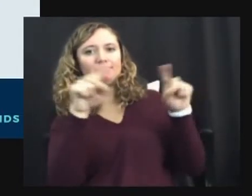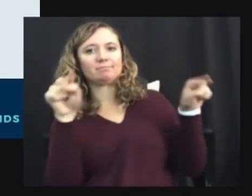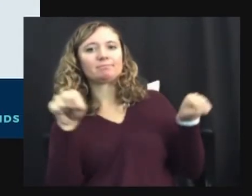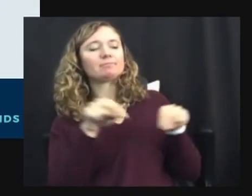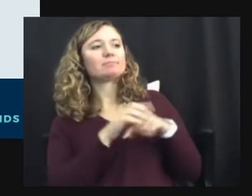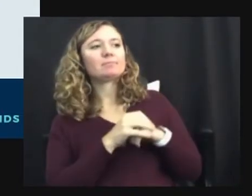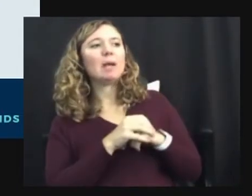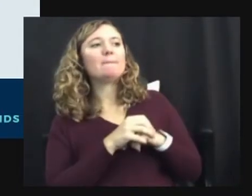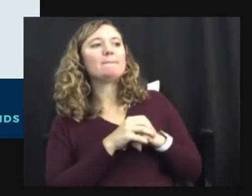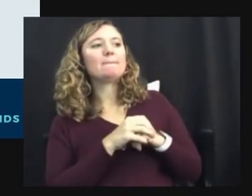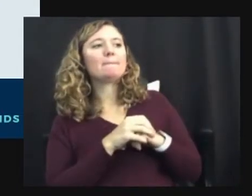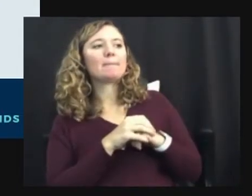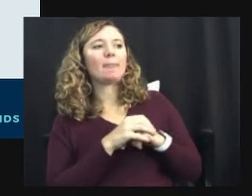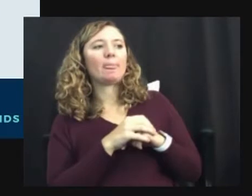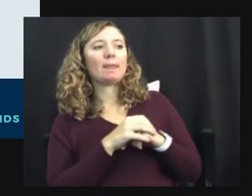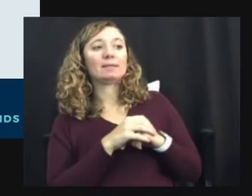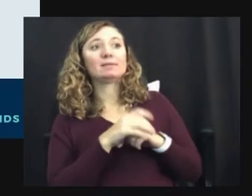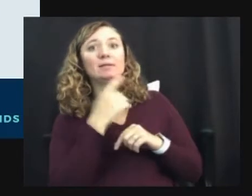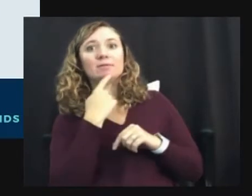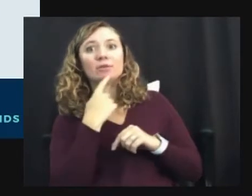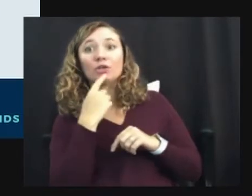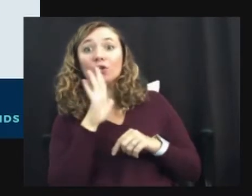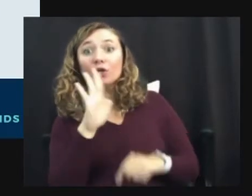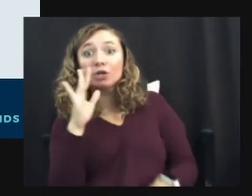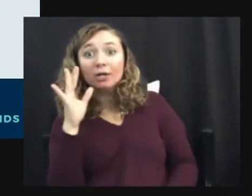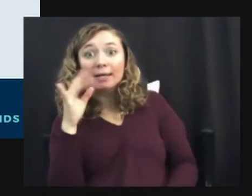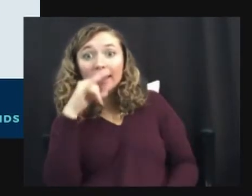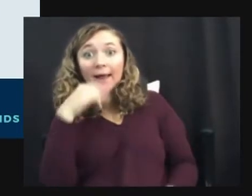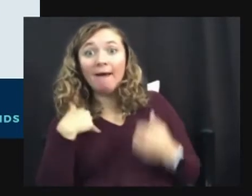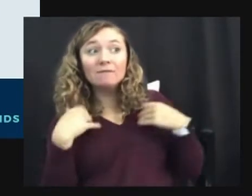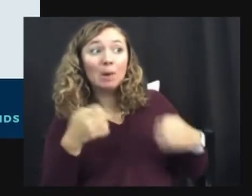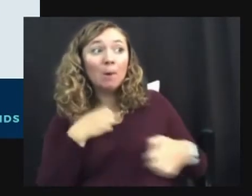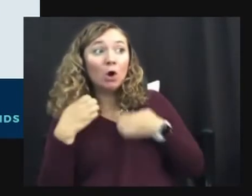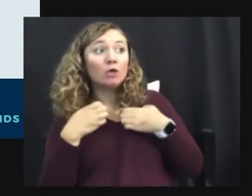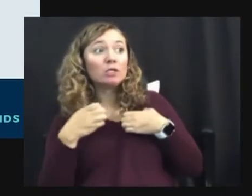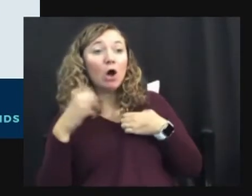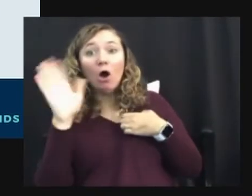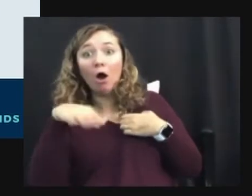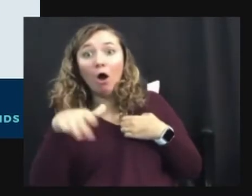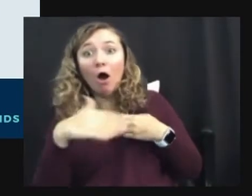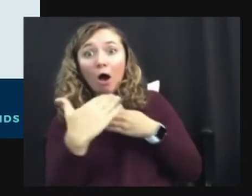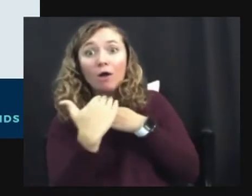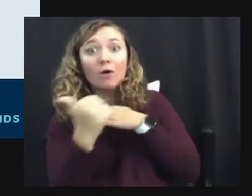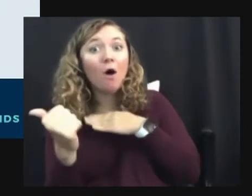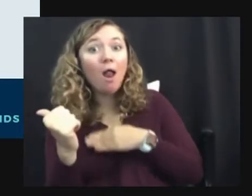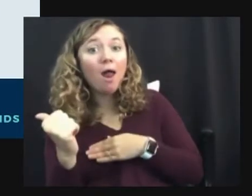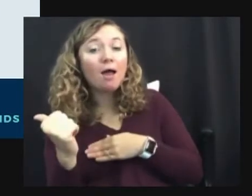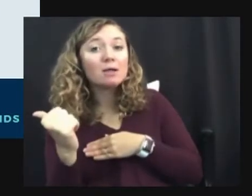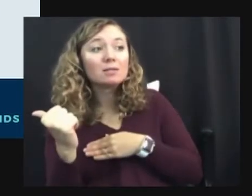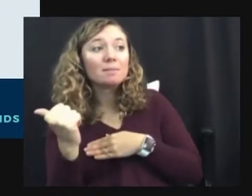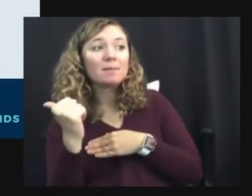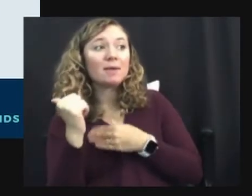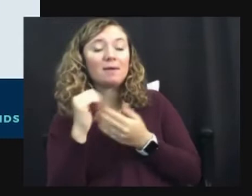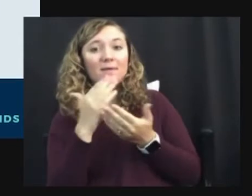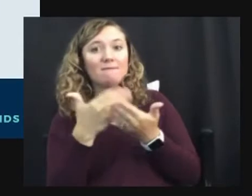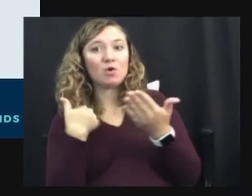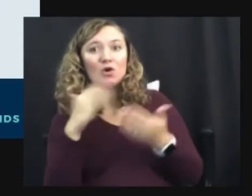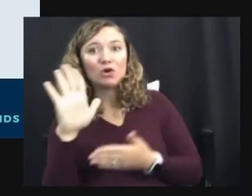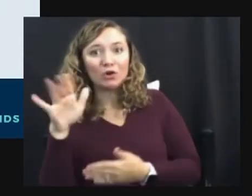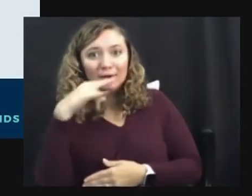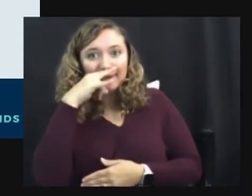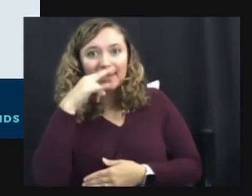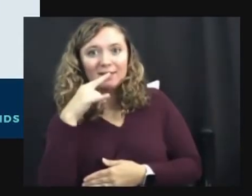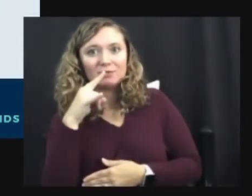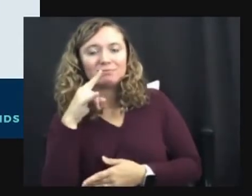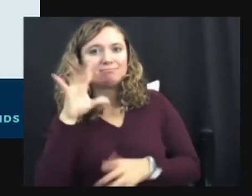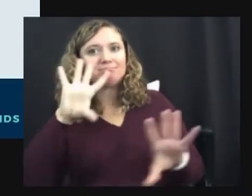emotions, that sound the alarms, call us before your child is ruined for life and has no